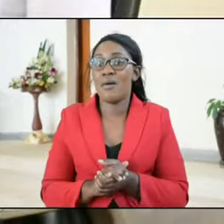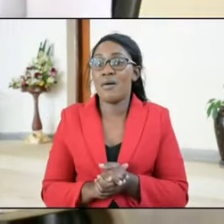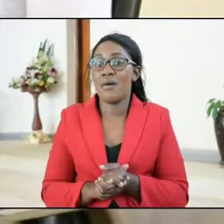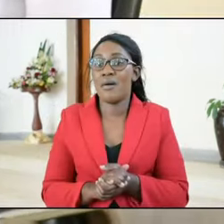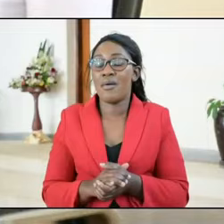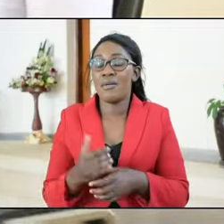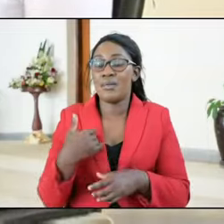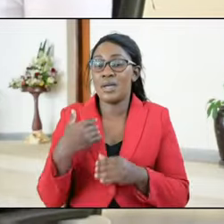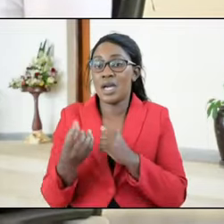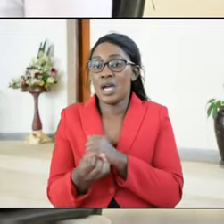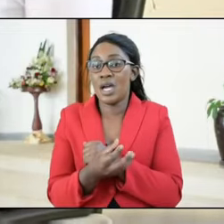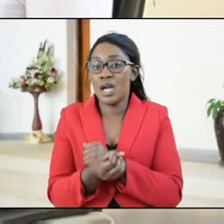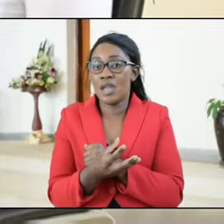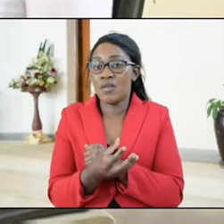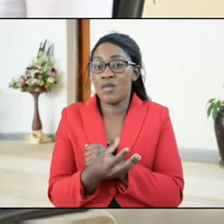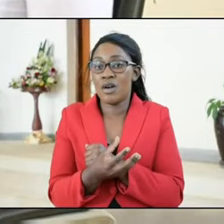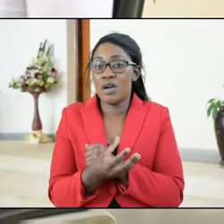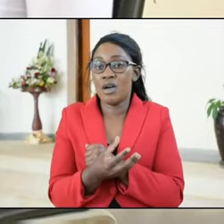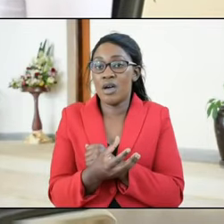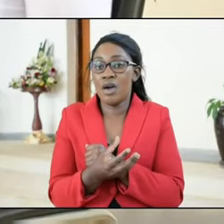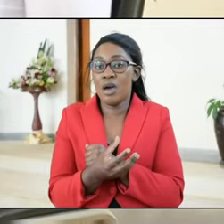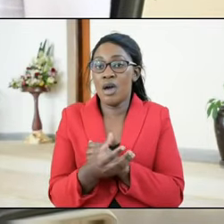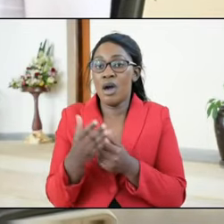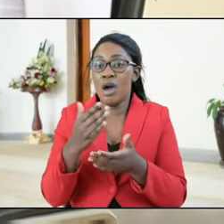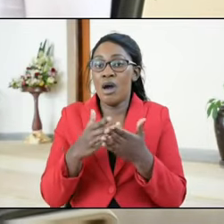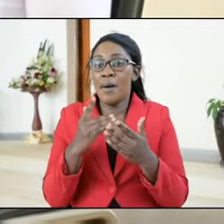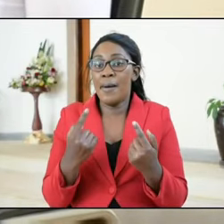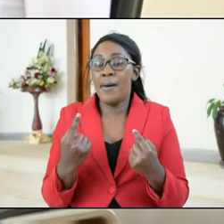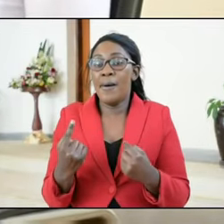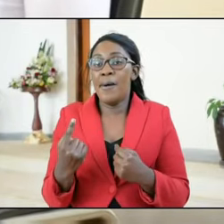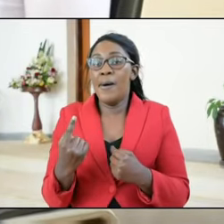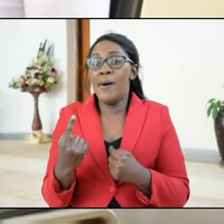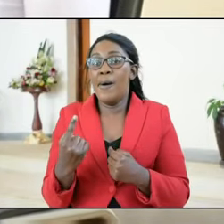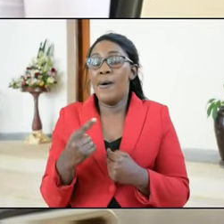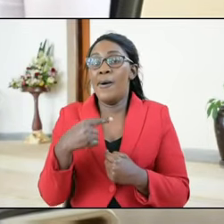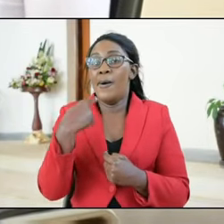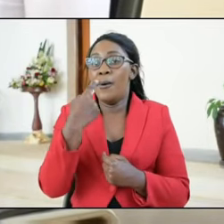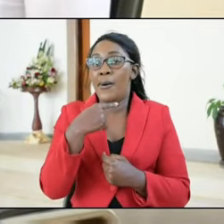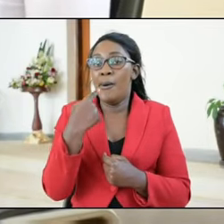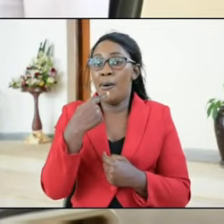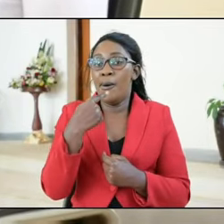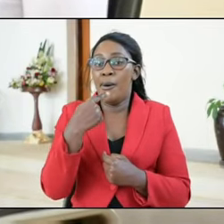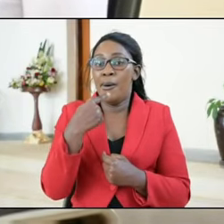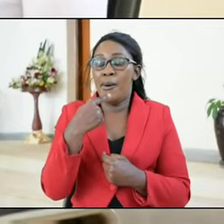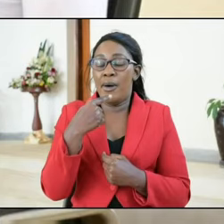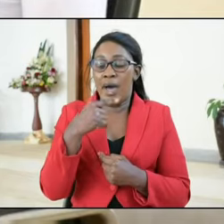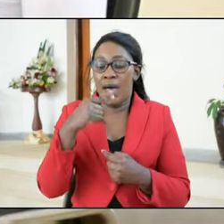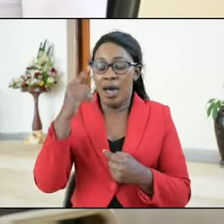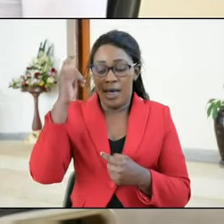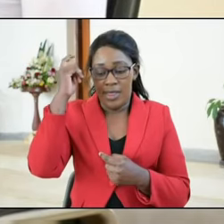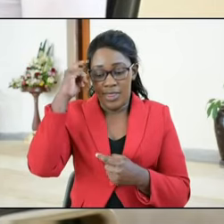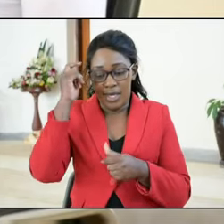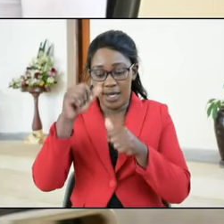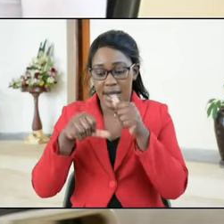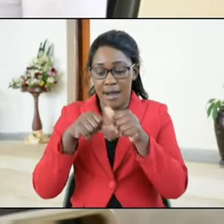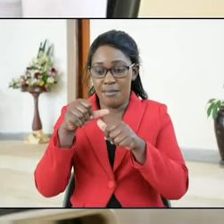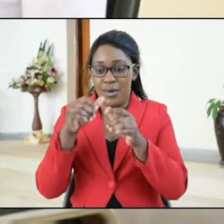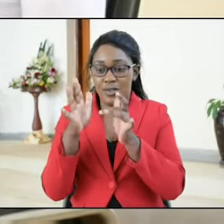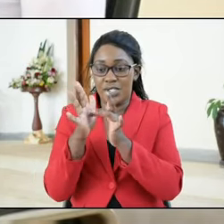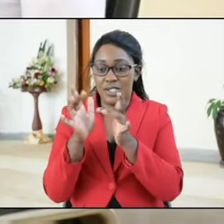I would advise someone who is at that crossroad. Number one, think about what Jesus would